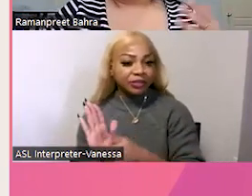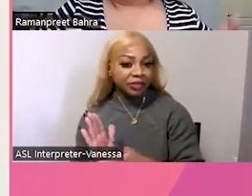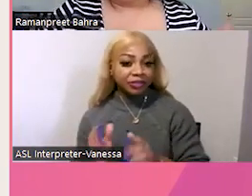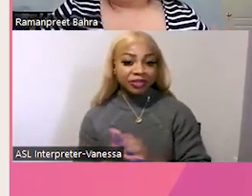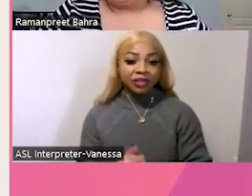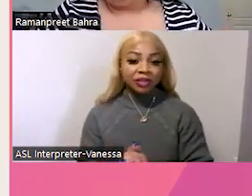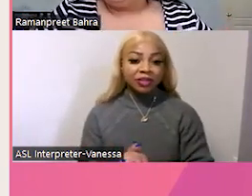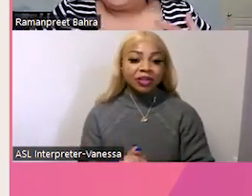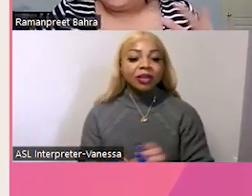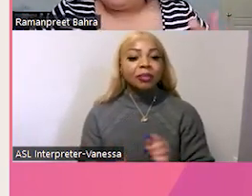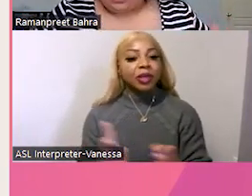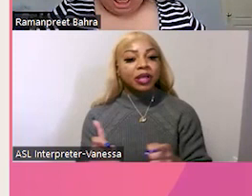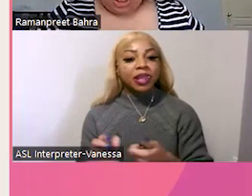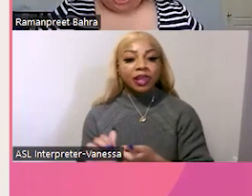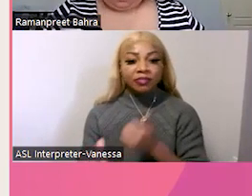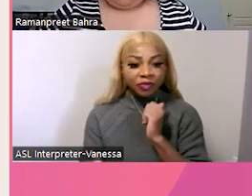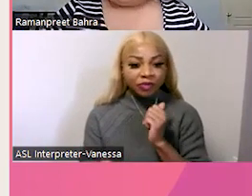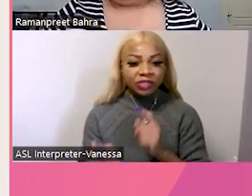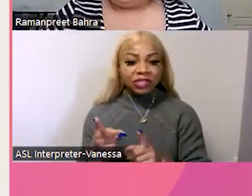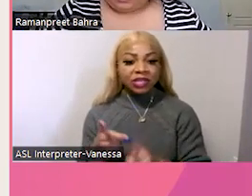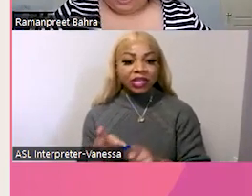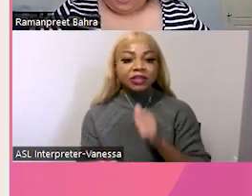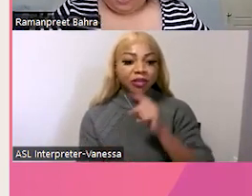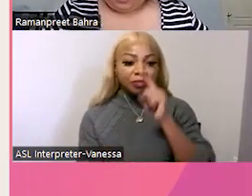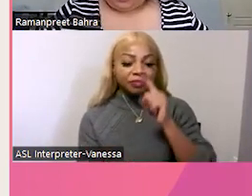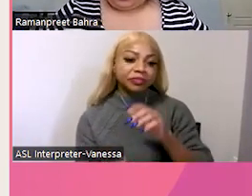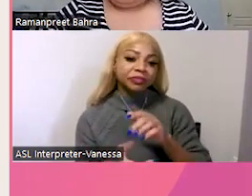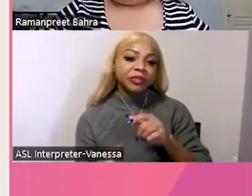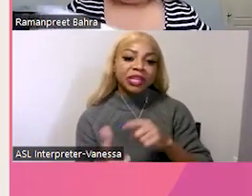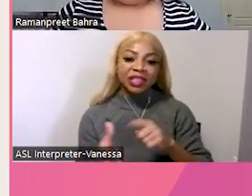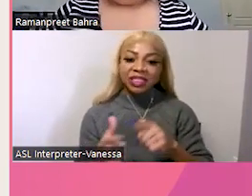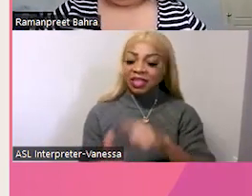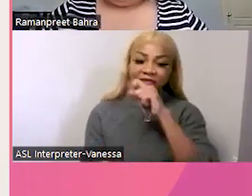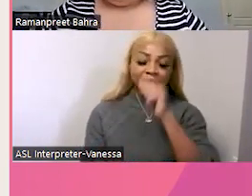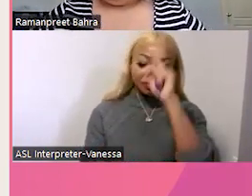this avoidance and the invalidation of fat narratives of abuse.